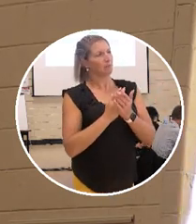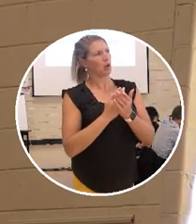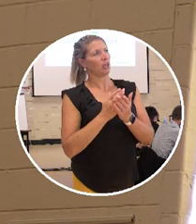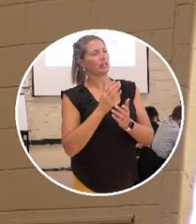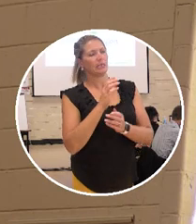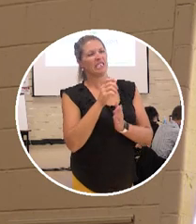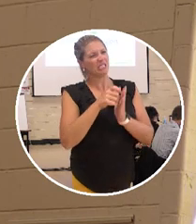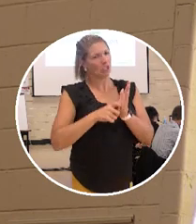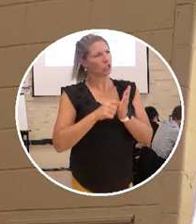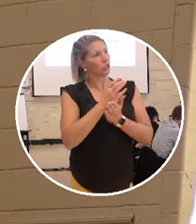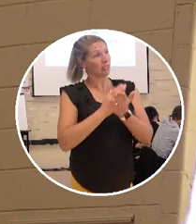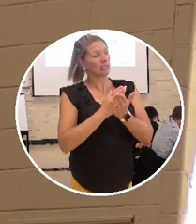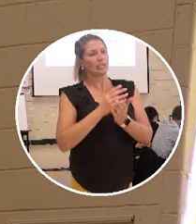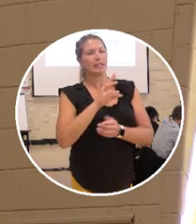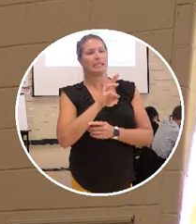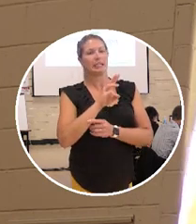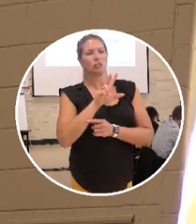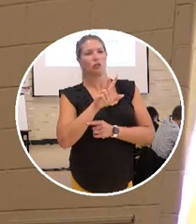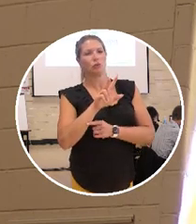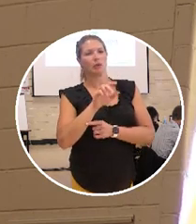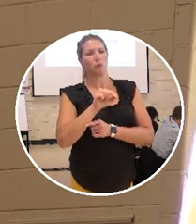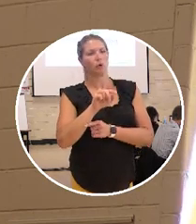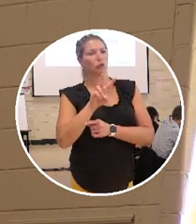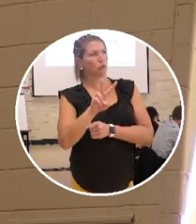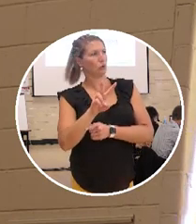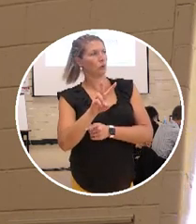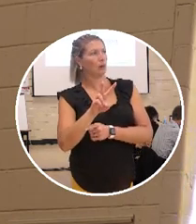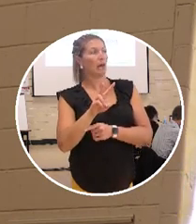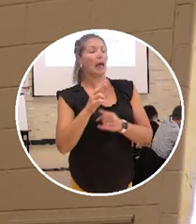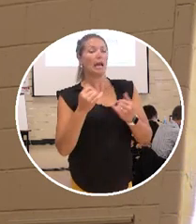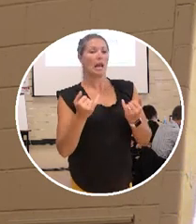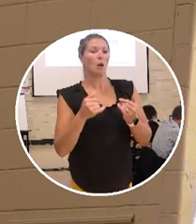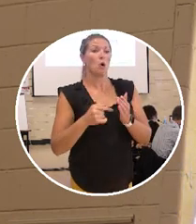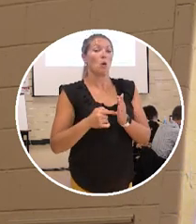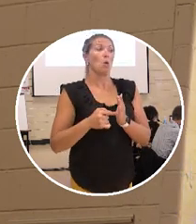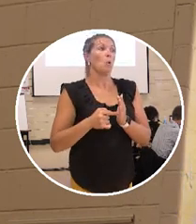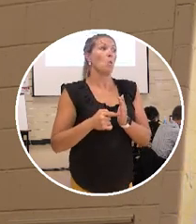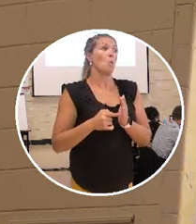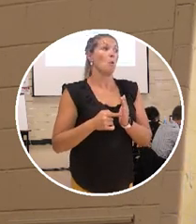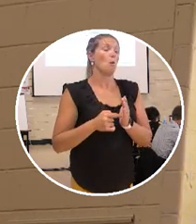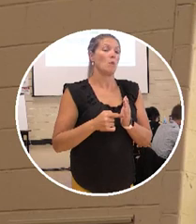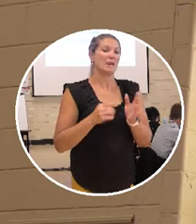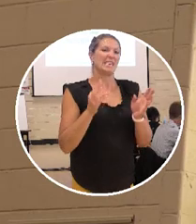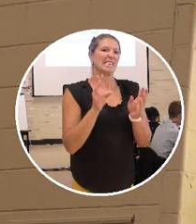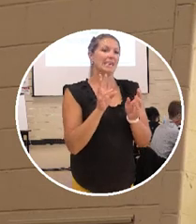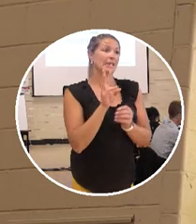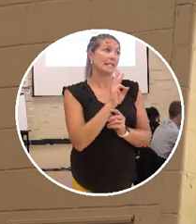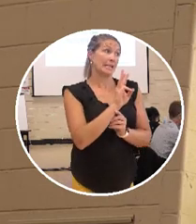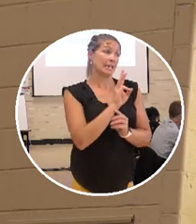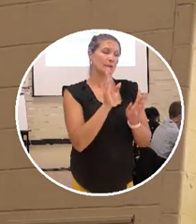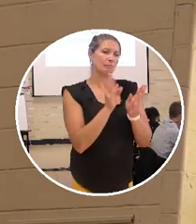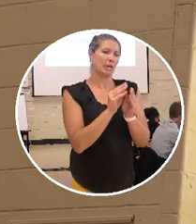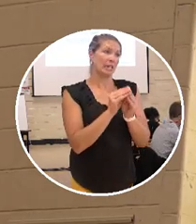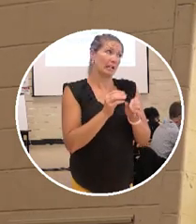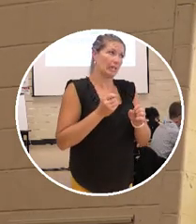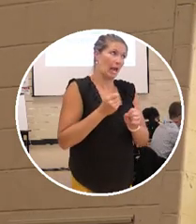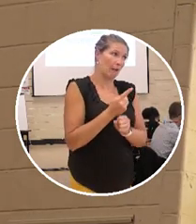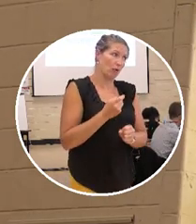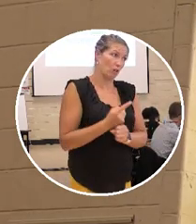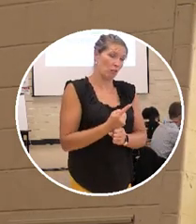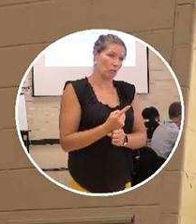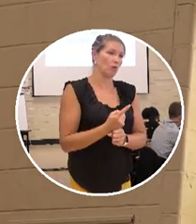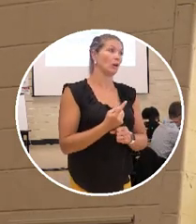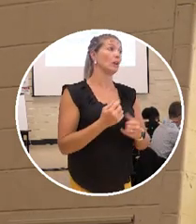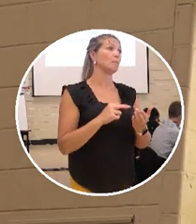Act and not less than once every 3 months, and add 6 meetings per annum so that it reads as